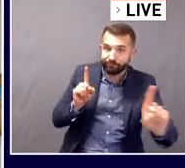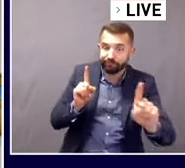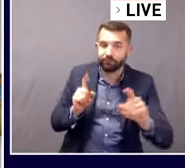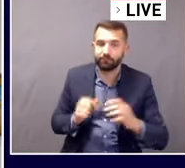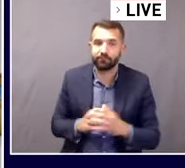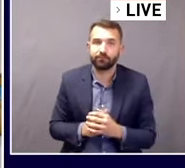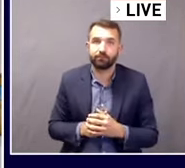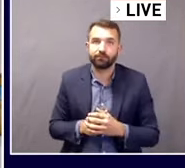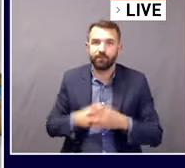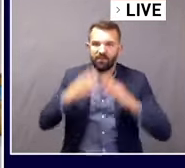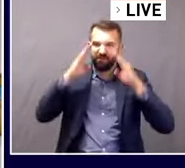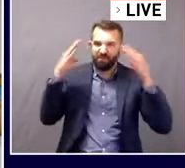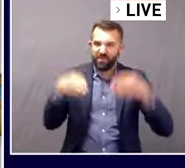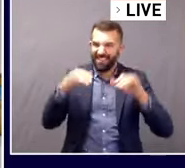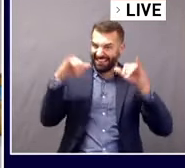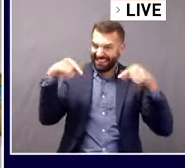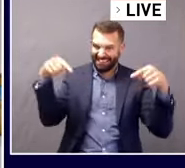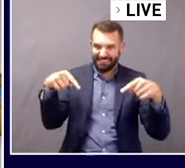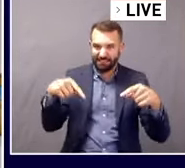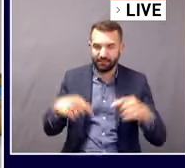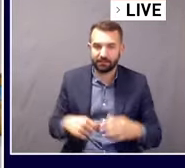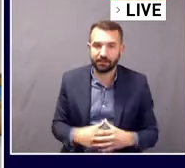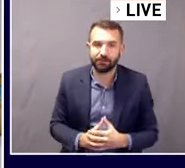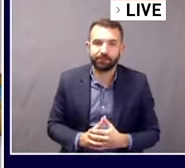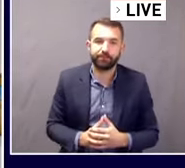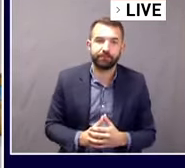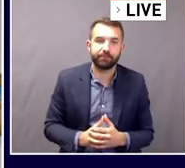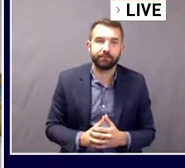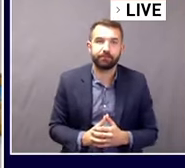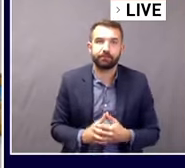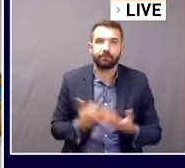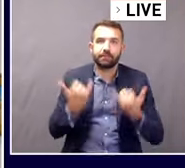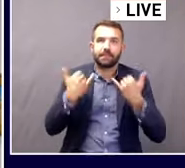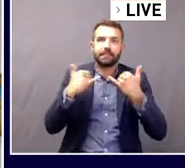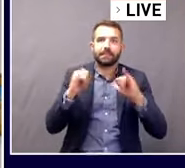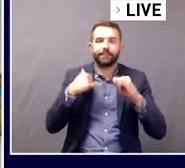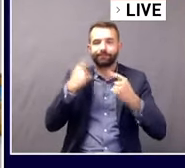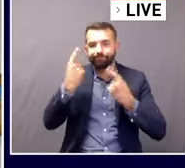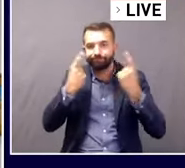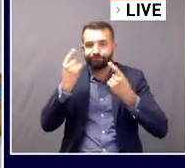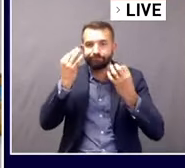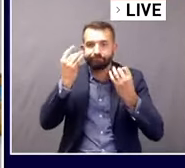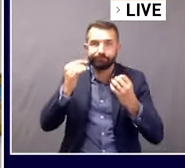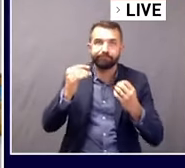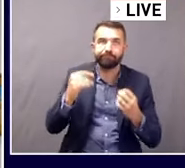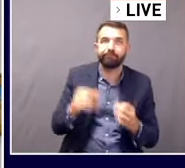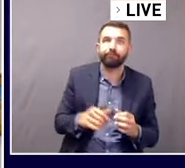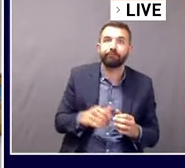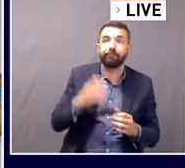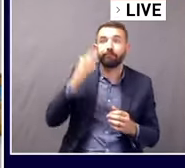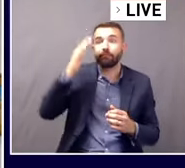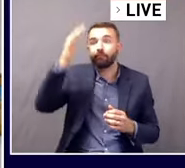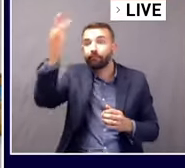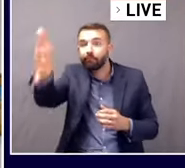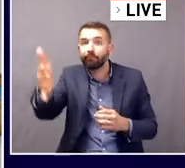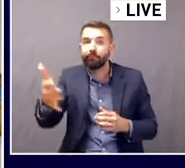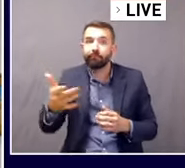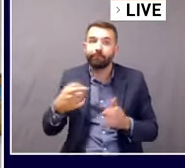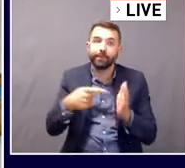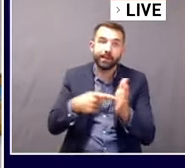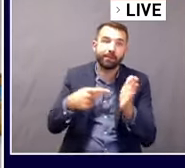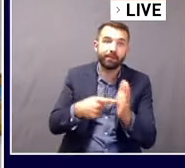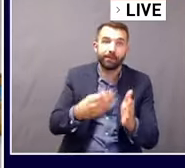is right now, but we are keeping an eye on other such matters like indoor dining and other things, but no decisions made